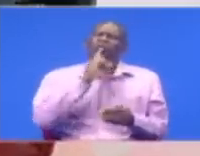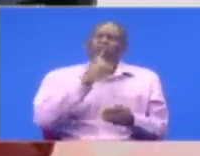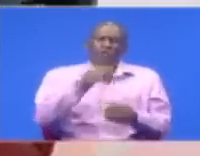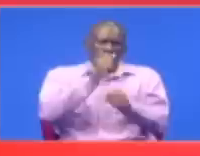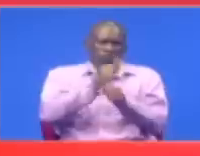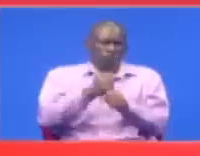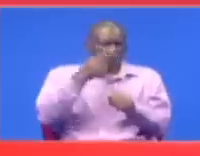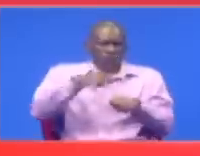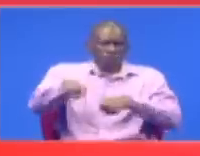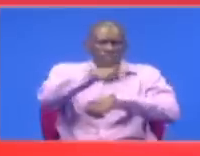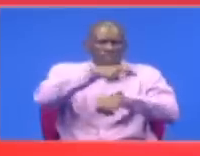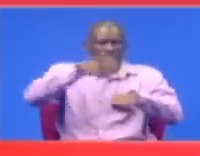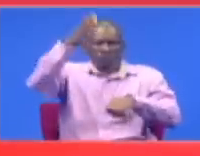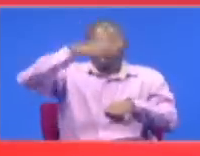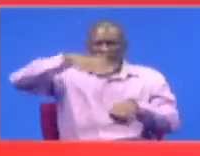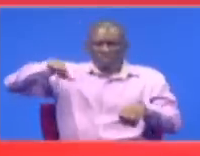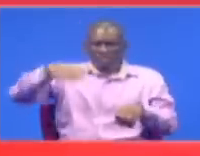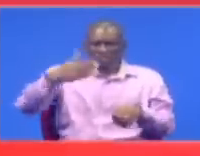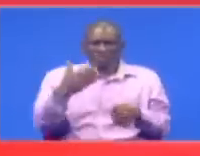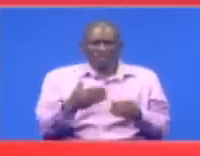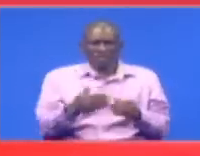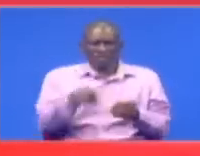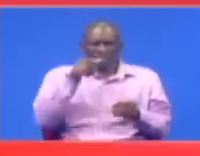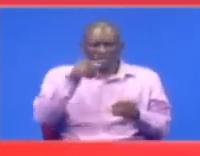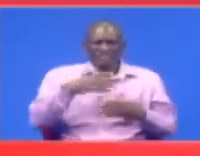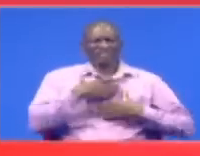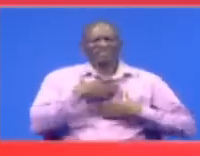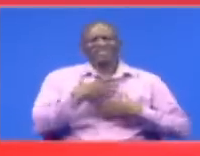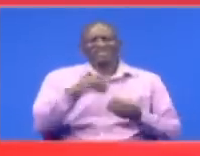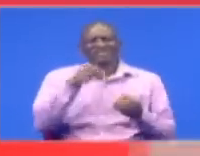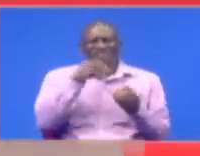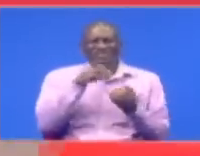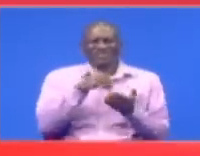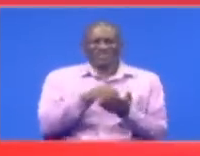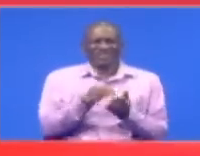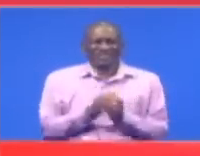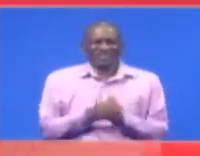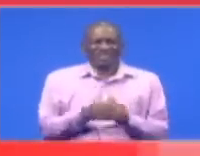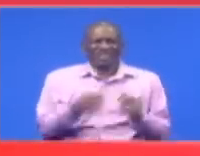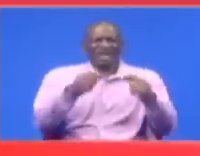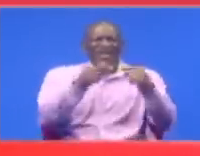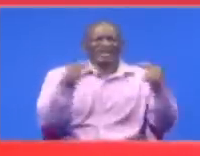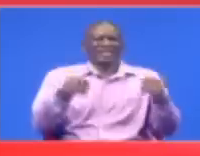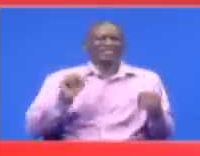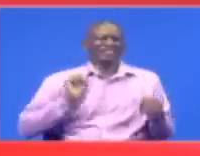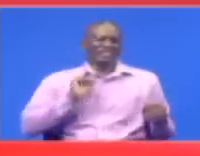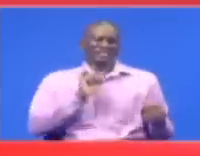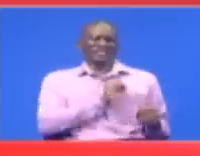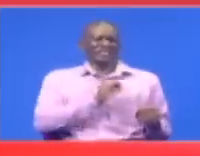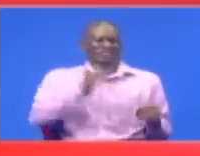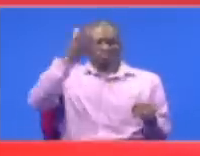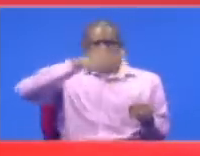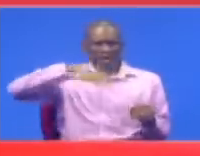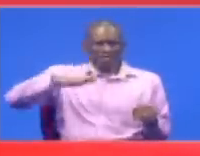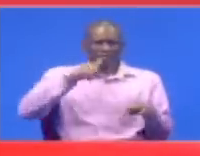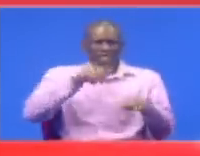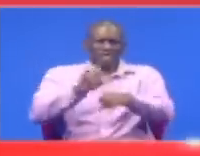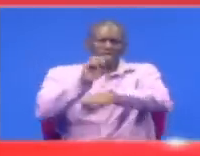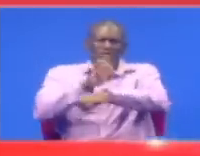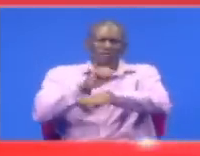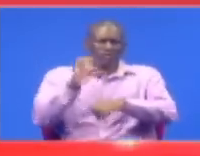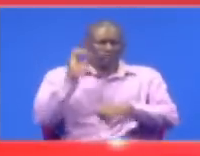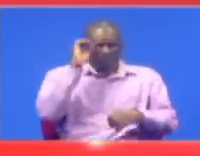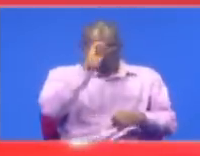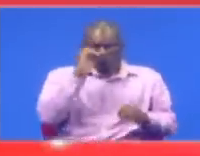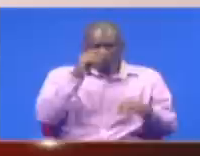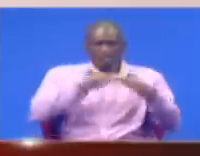for National Assembly, and this is interesting, against the Senate in an advisory opinion